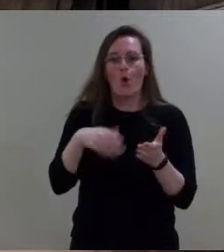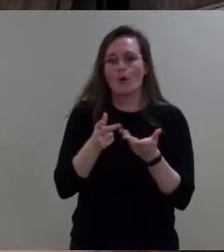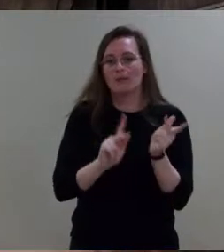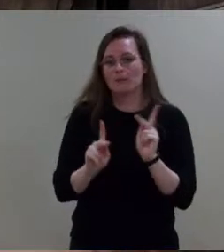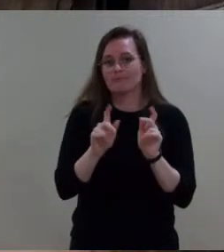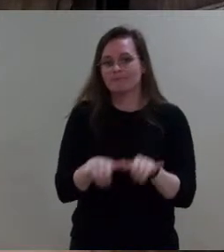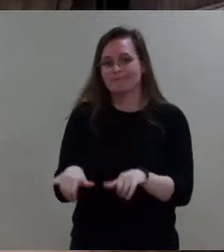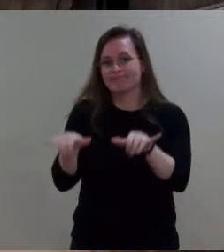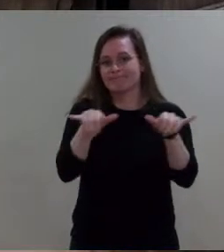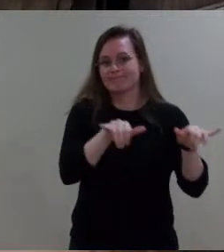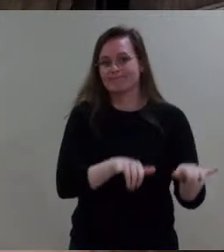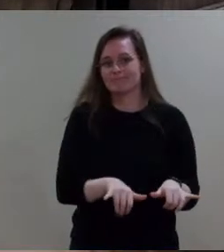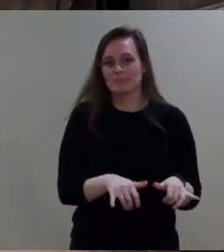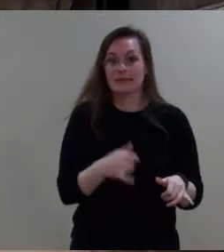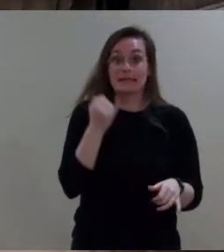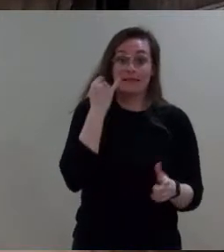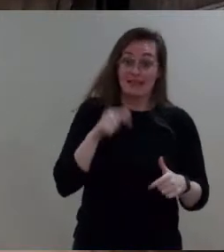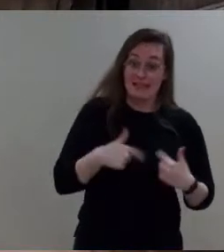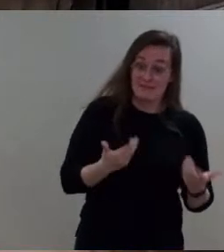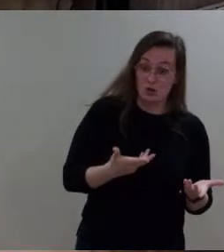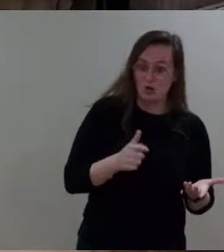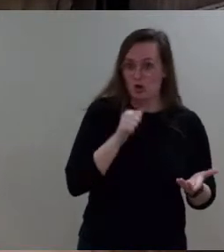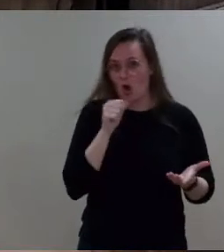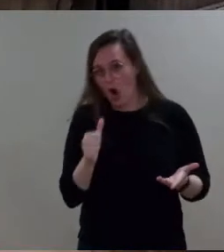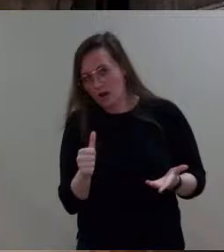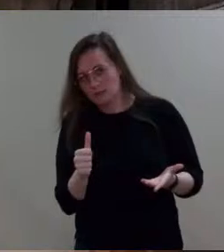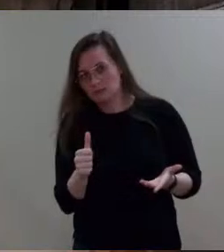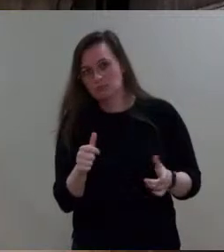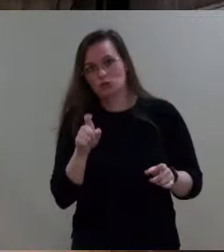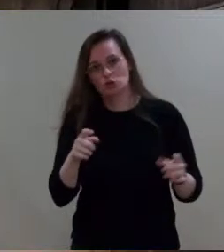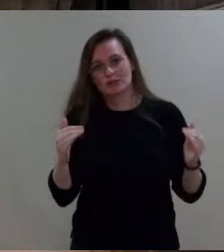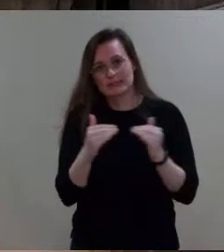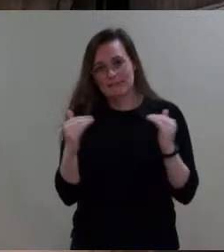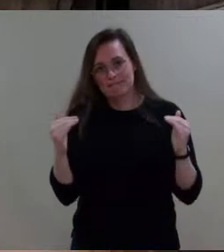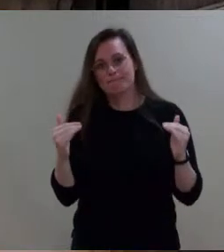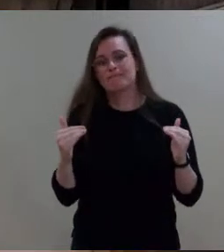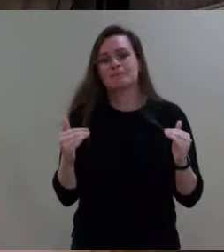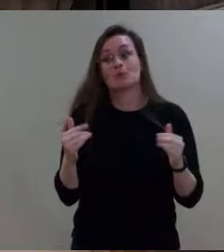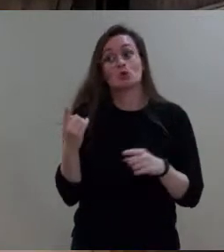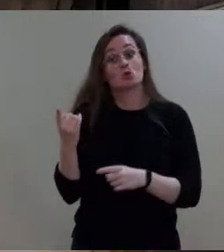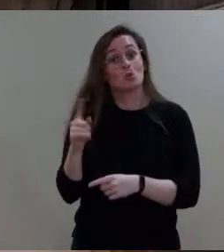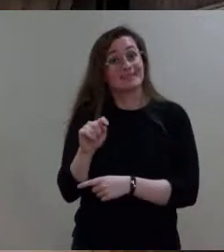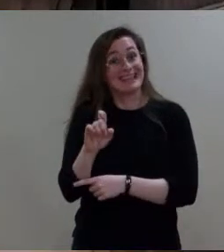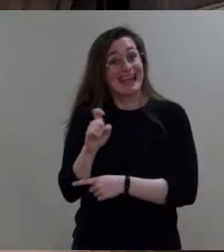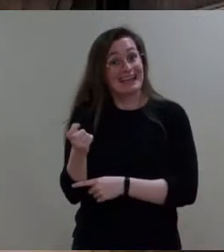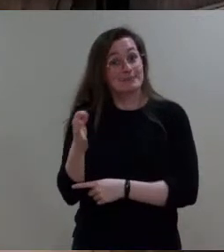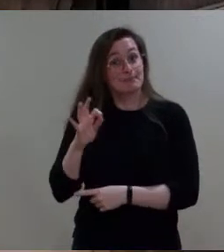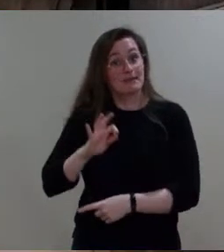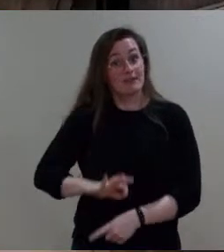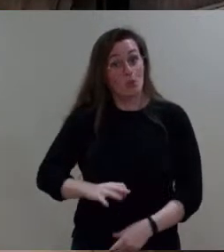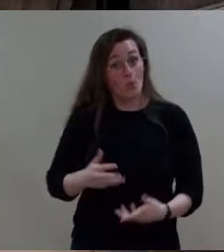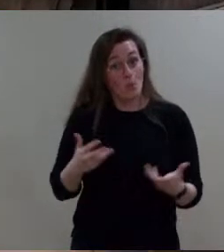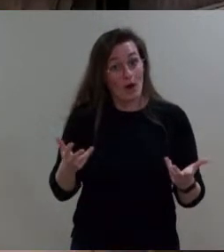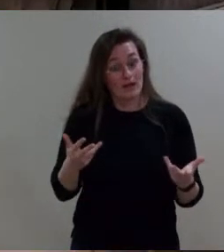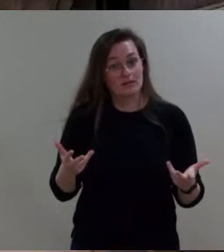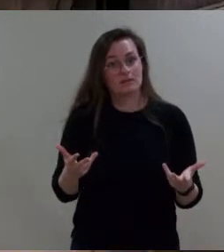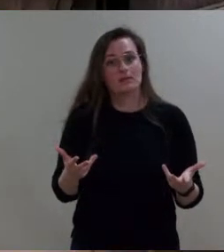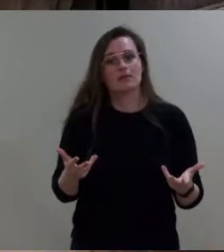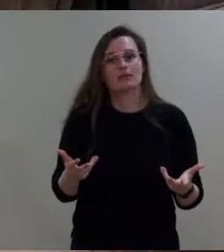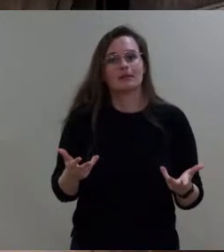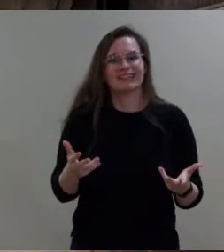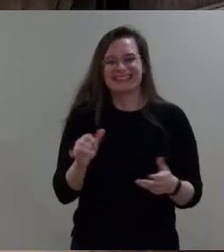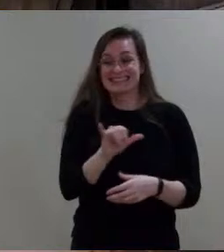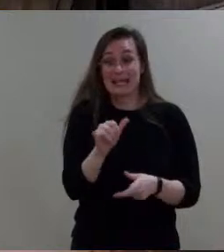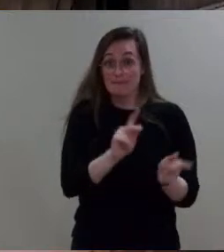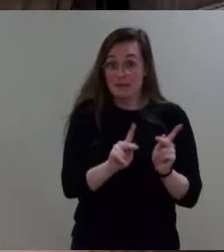or not a resident. So one of the advantages of the detransfer tax is it's not the same individuals that pay property